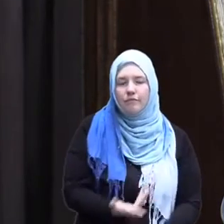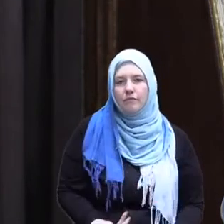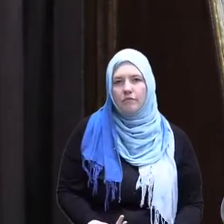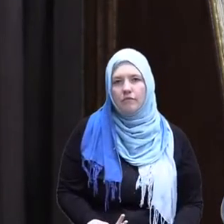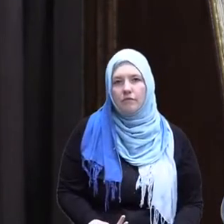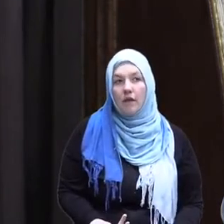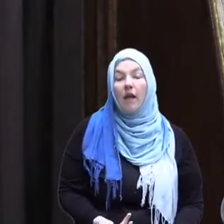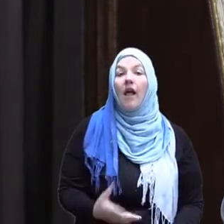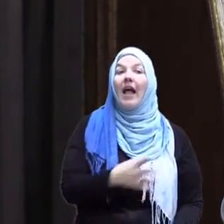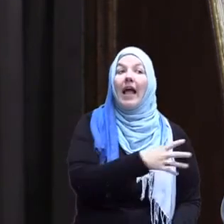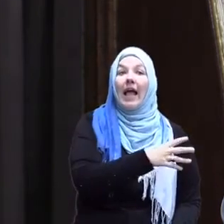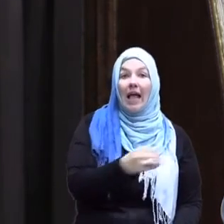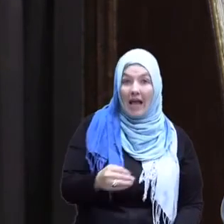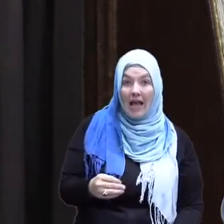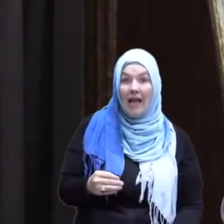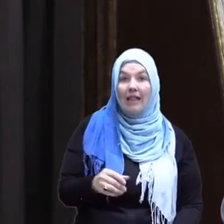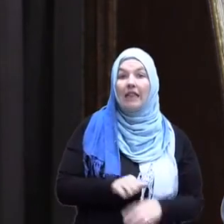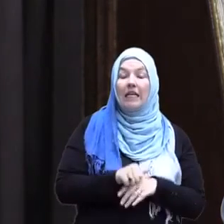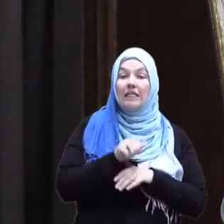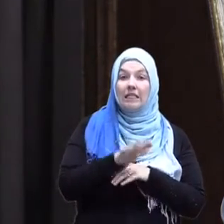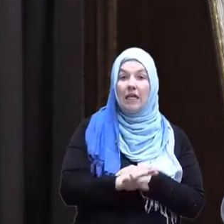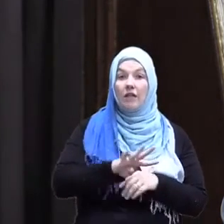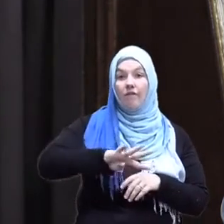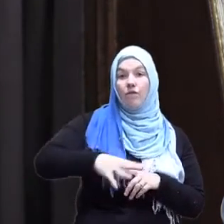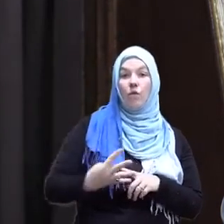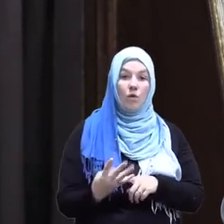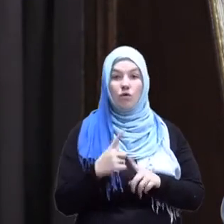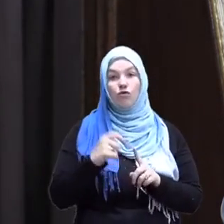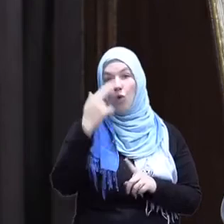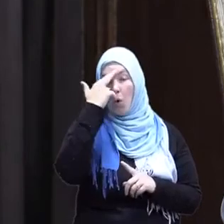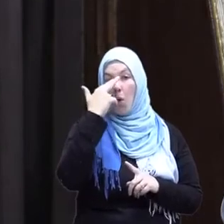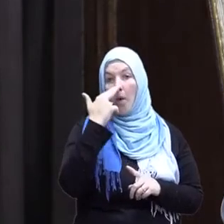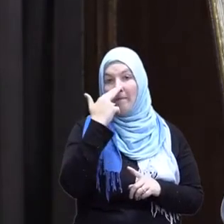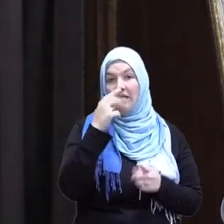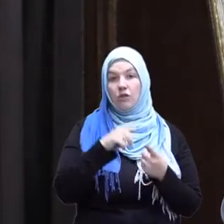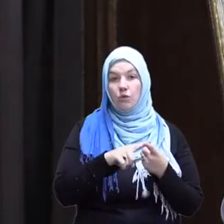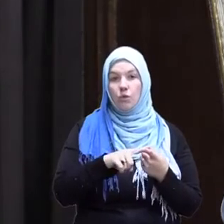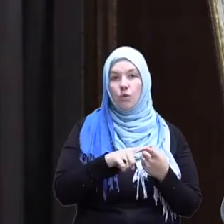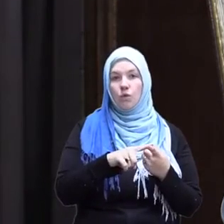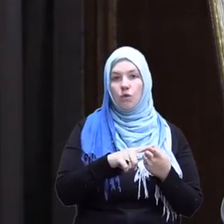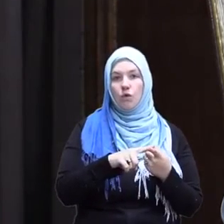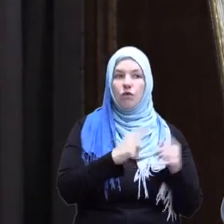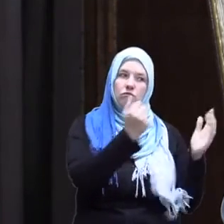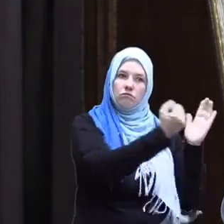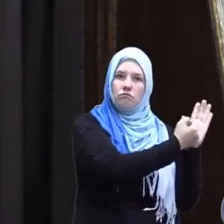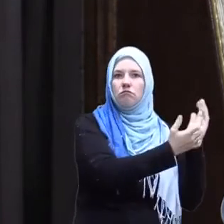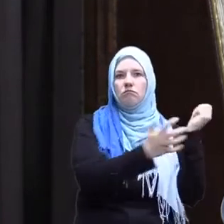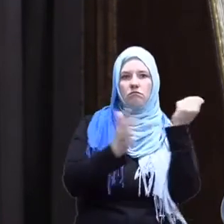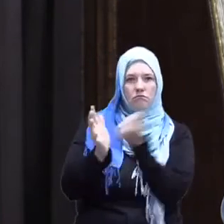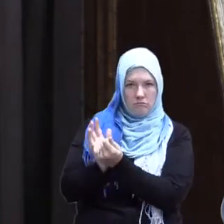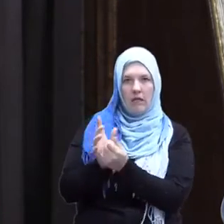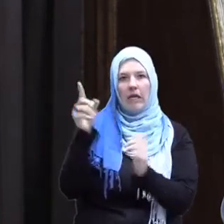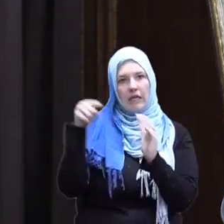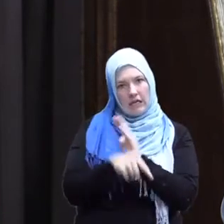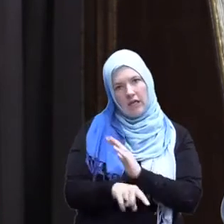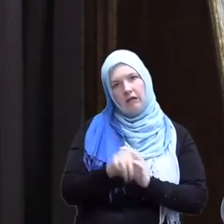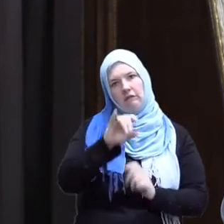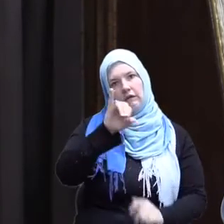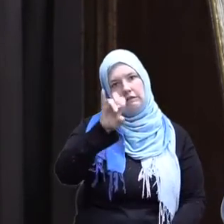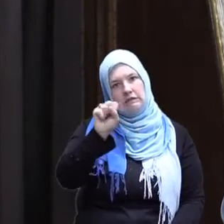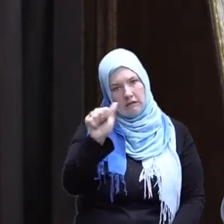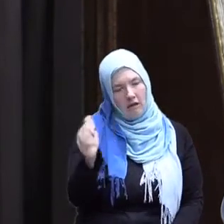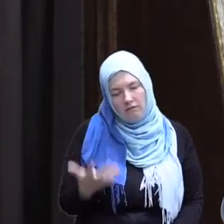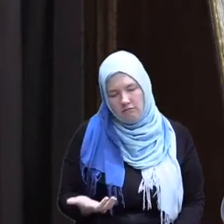And they sent the 4th to the Romans to kill him or crucify him. So not a good history